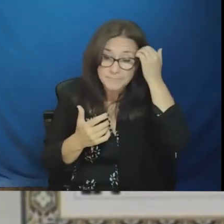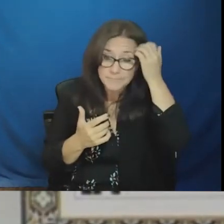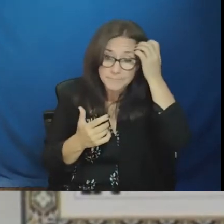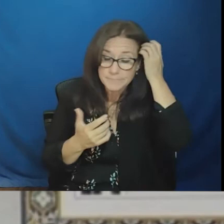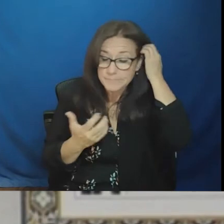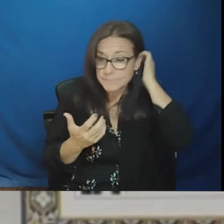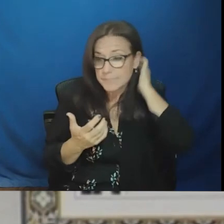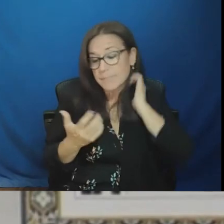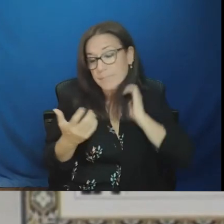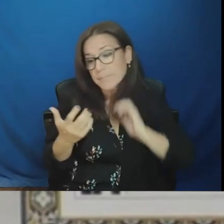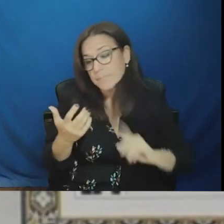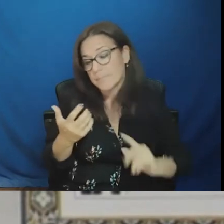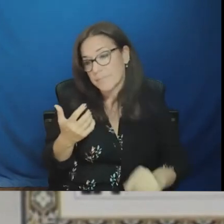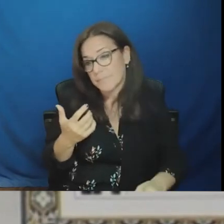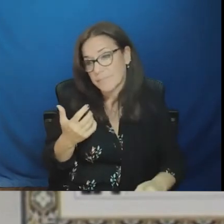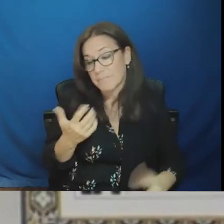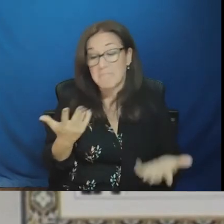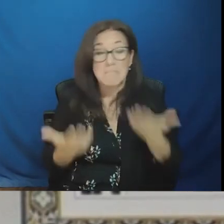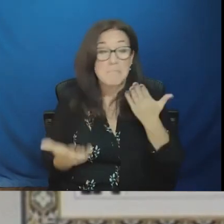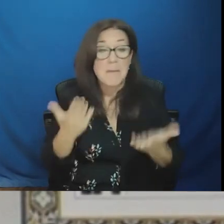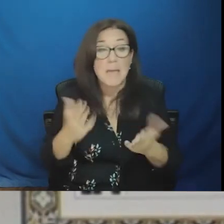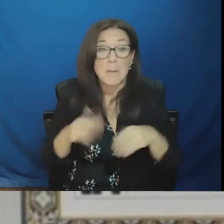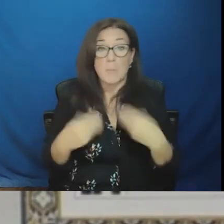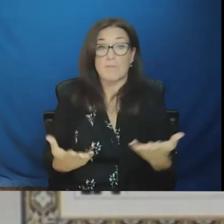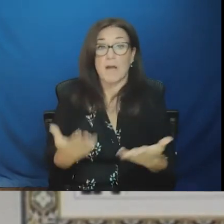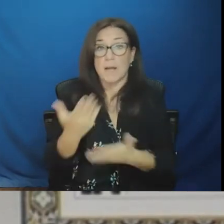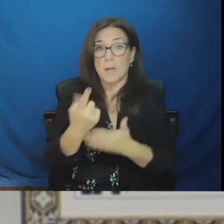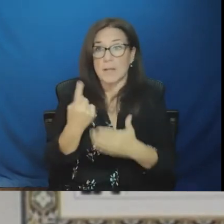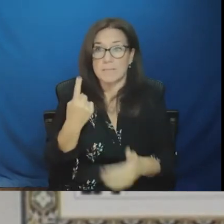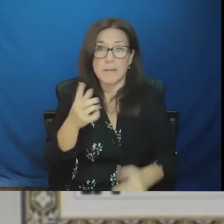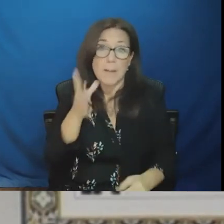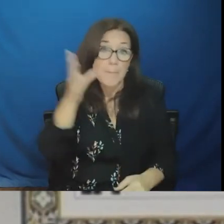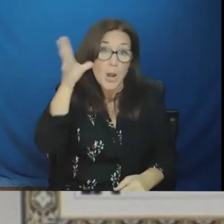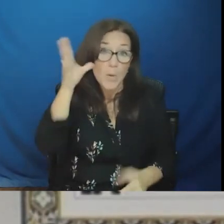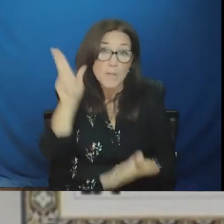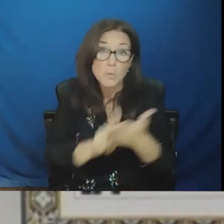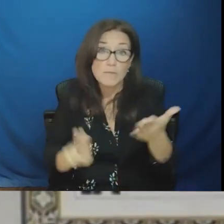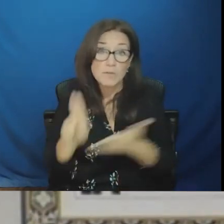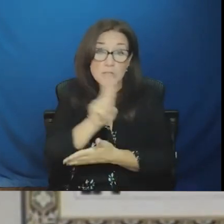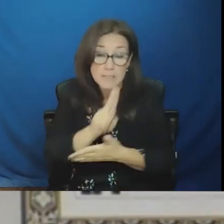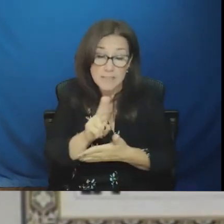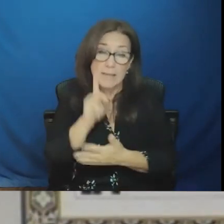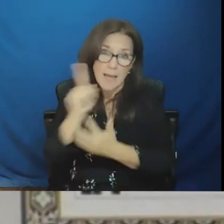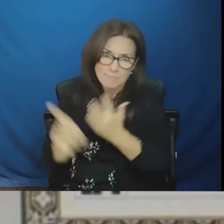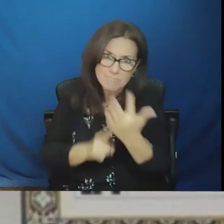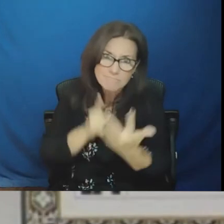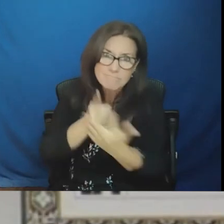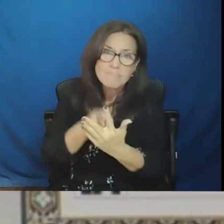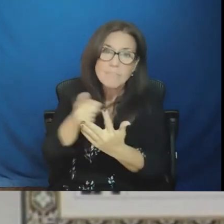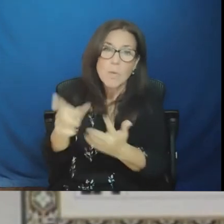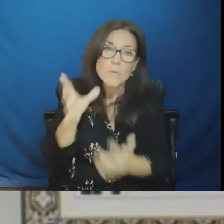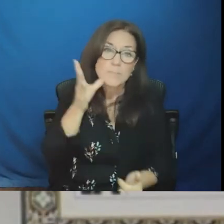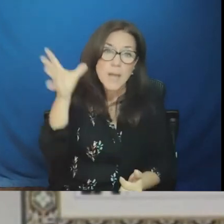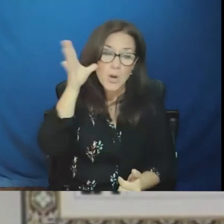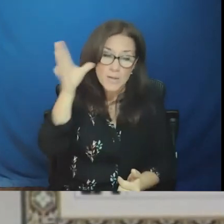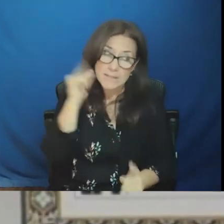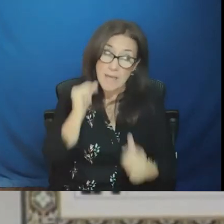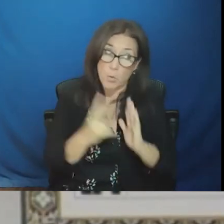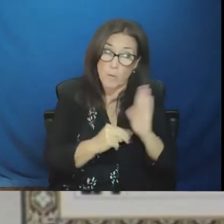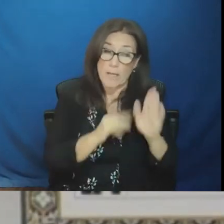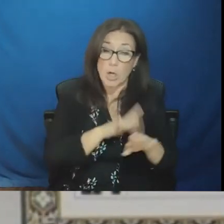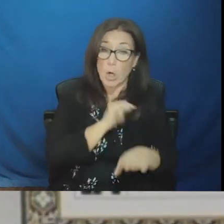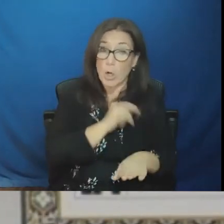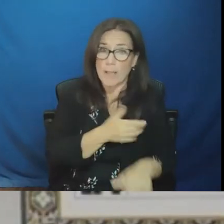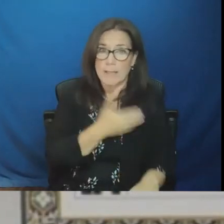really early at that point in support of them. So I'd like to see the language on those pieces, that we have some kind of way that we're integrating